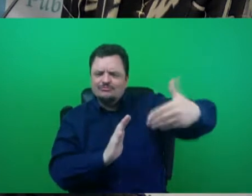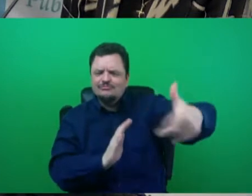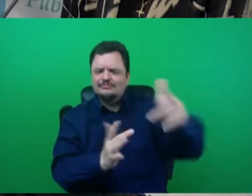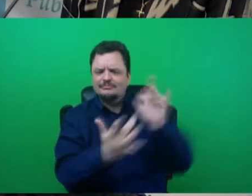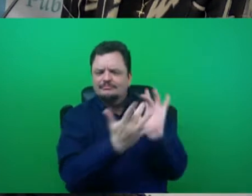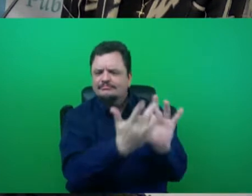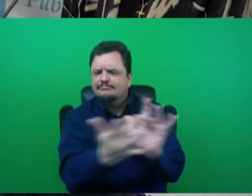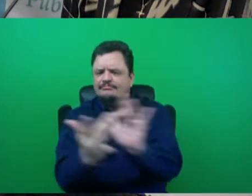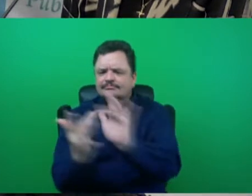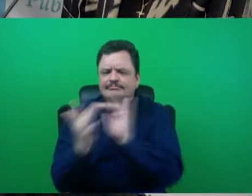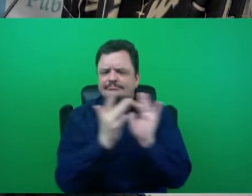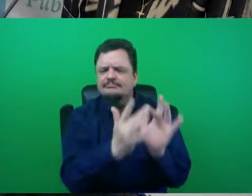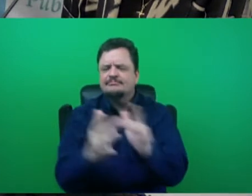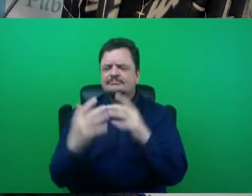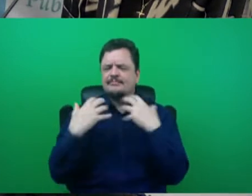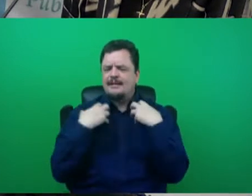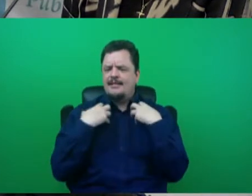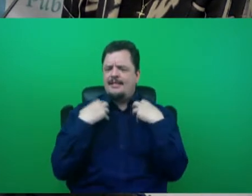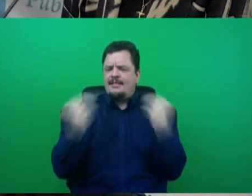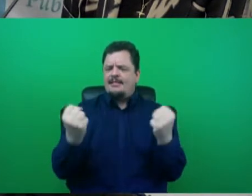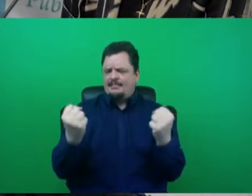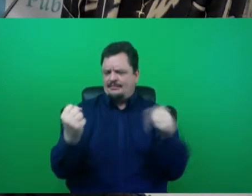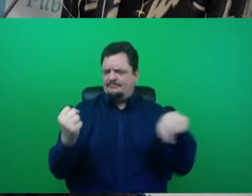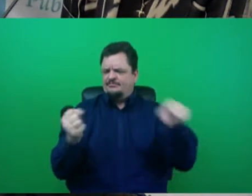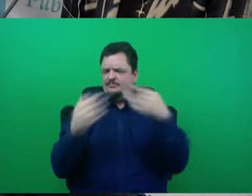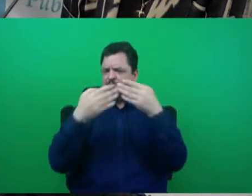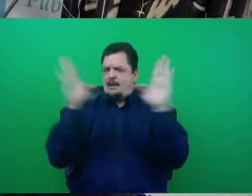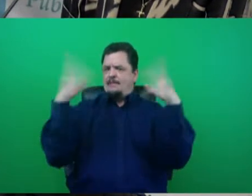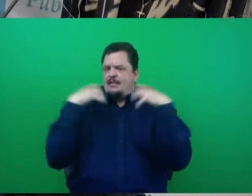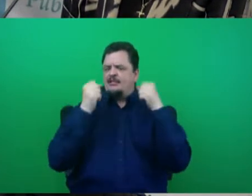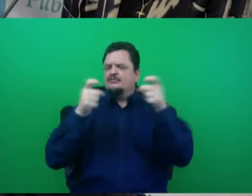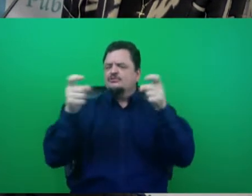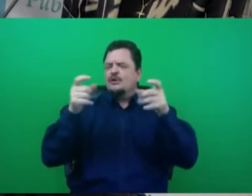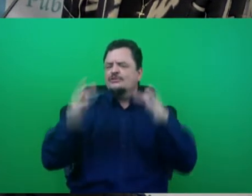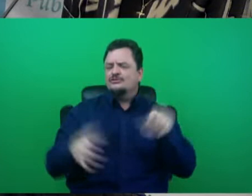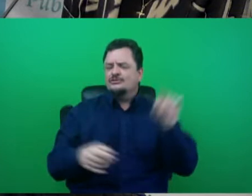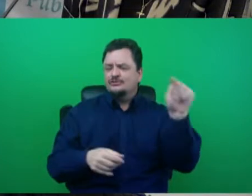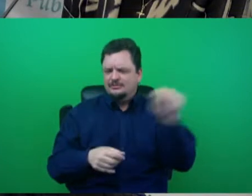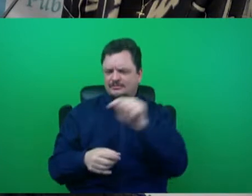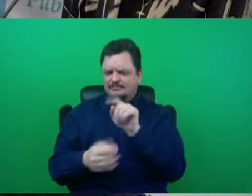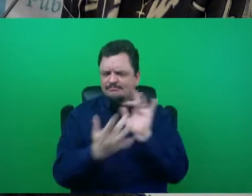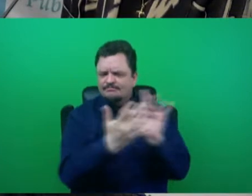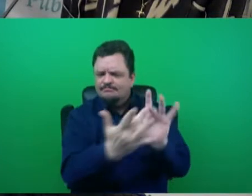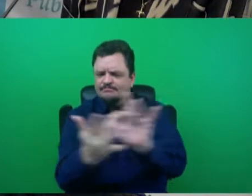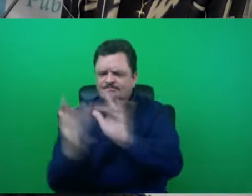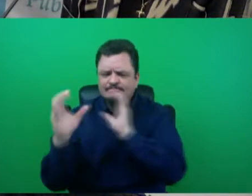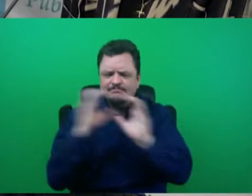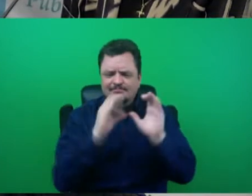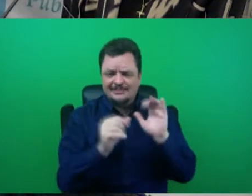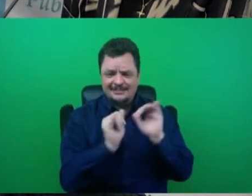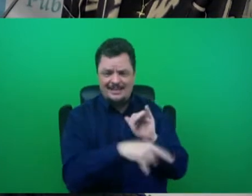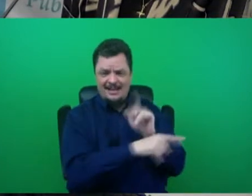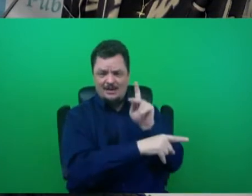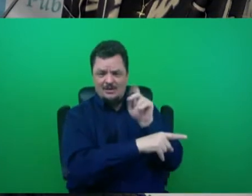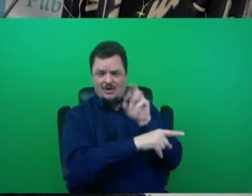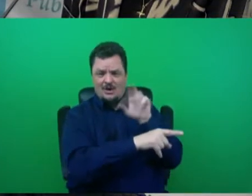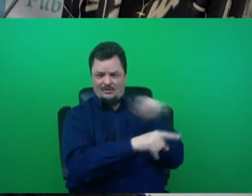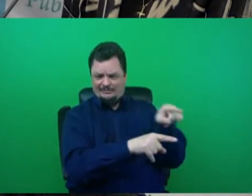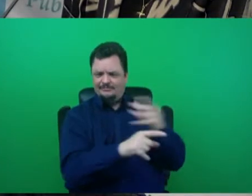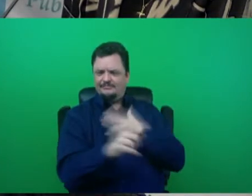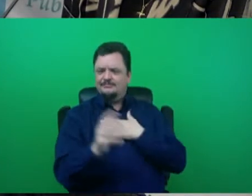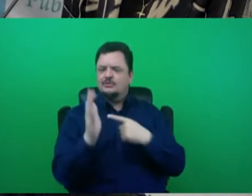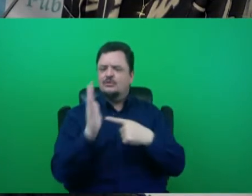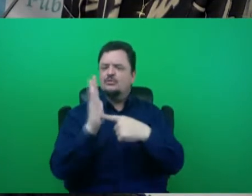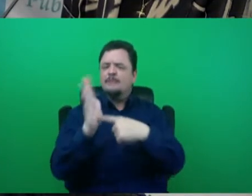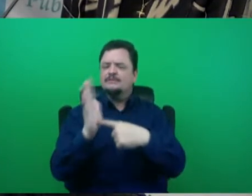Lastly, I wanted to remind everyone that Kari was our representative from the nonprofit charitable organizations